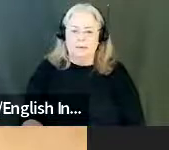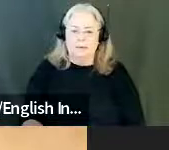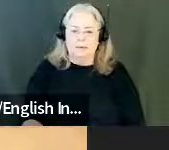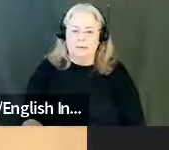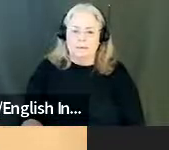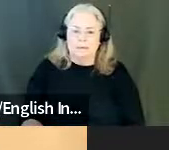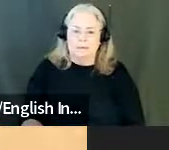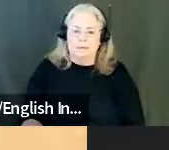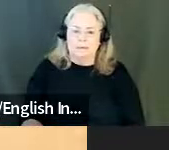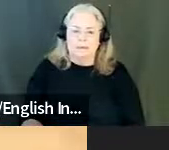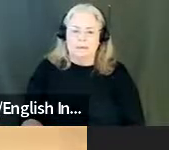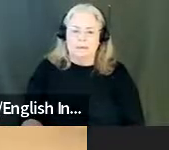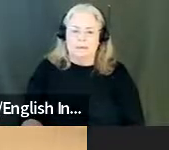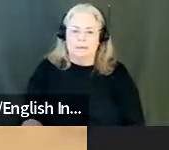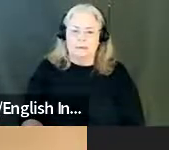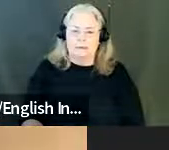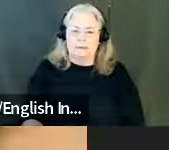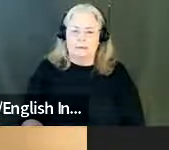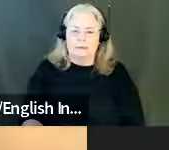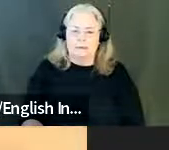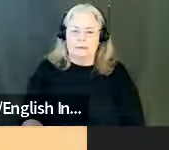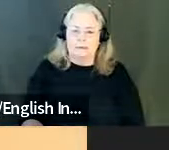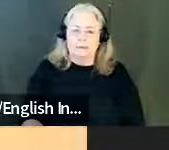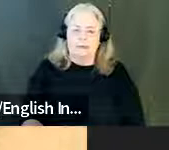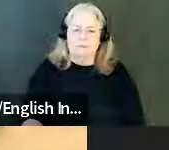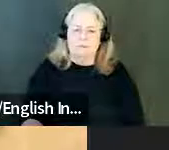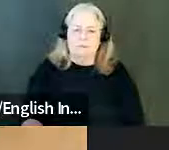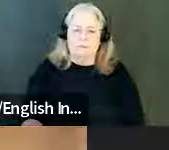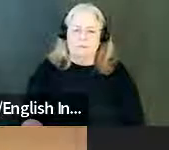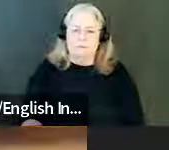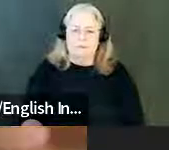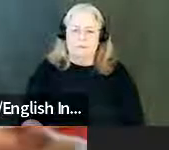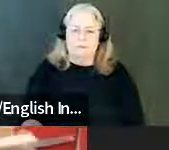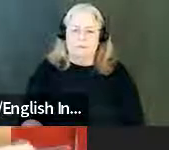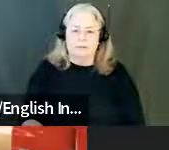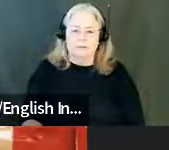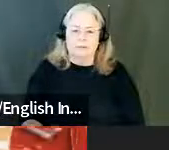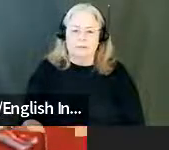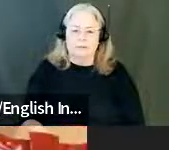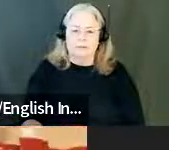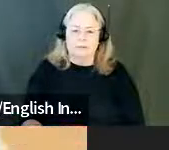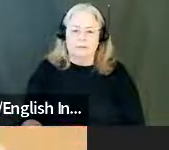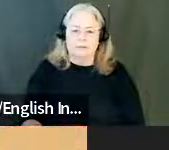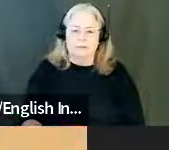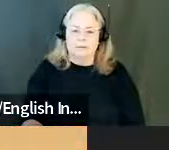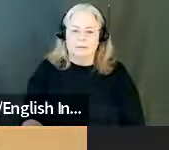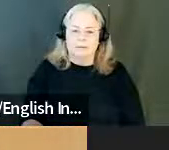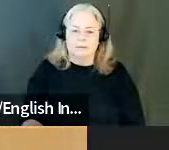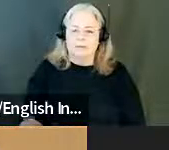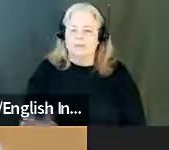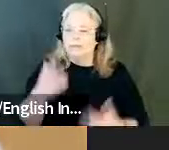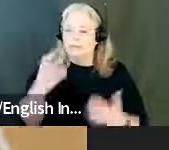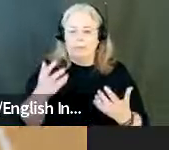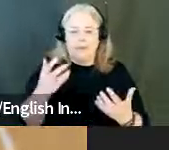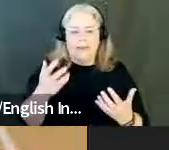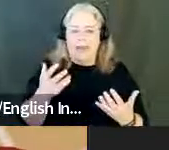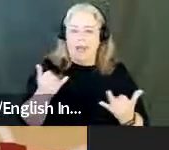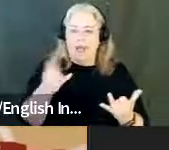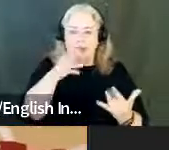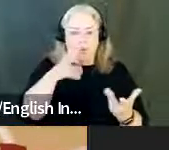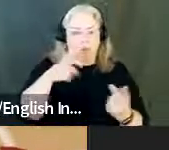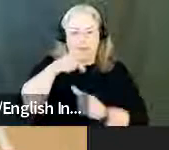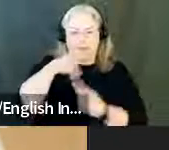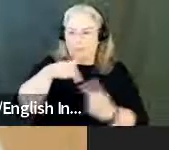attachment on here. Okay, now take this piece off, because now I don't want this to be